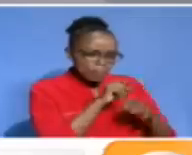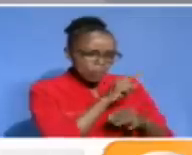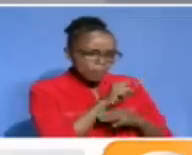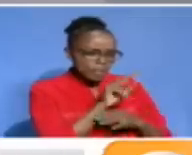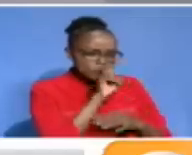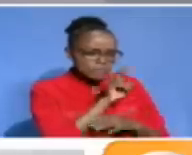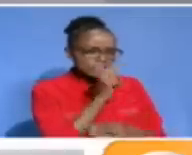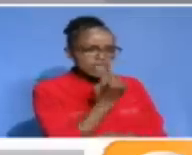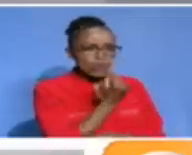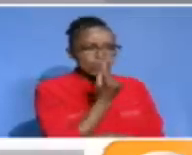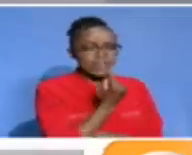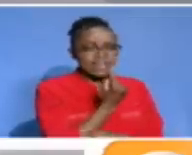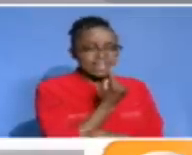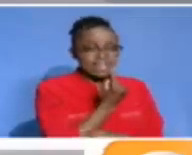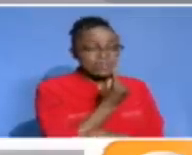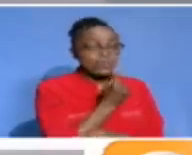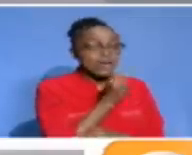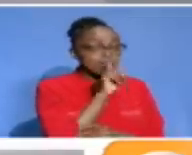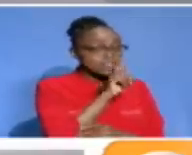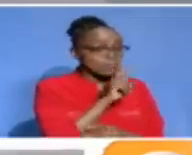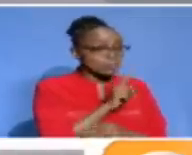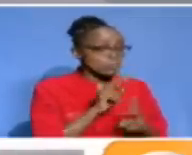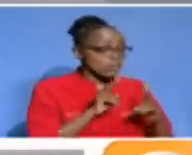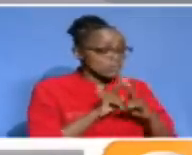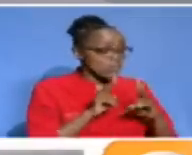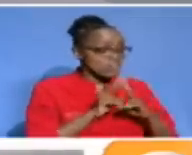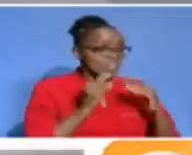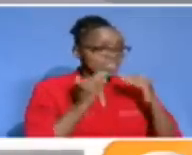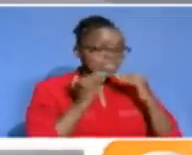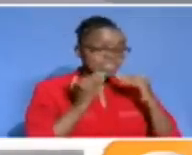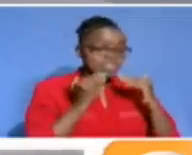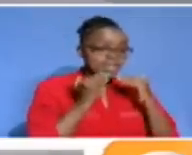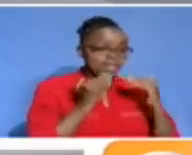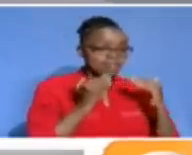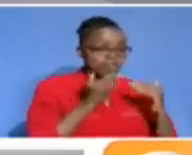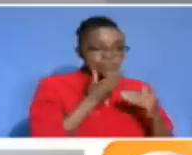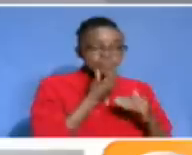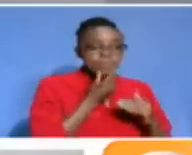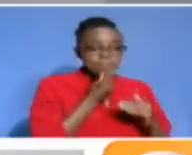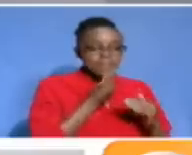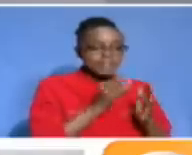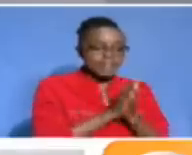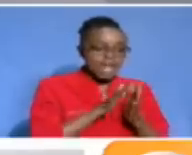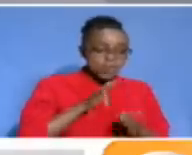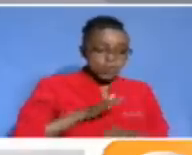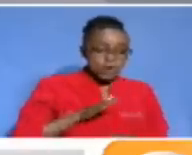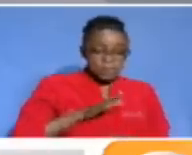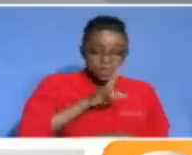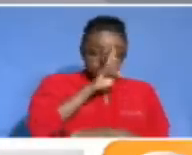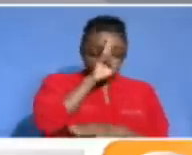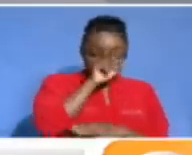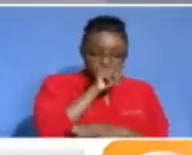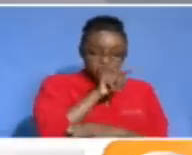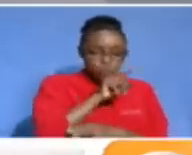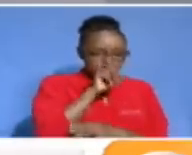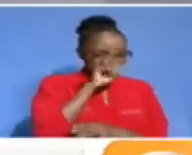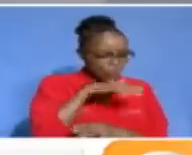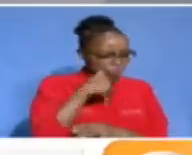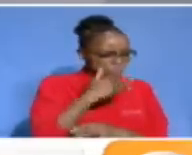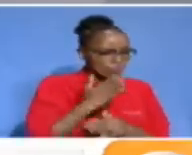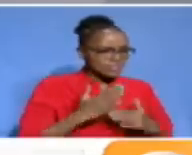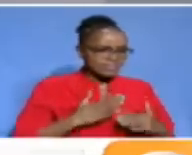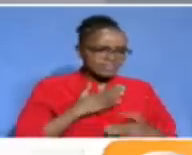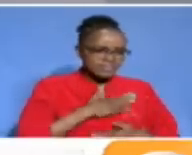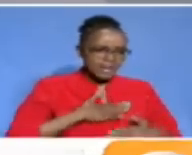nation, we should be grateful to our men and women of uniform. We should be grateful